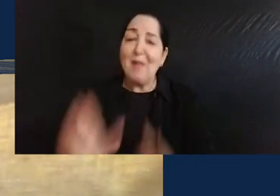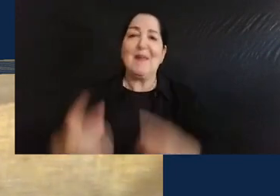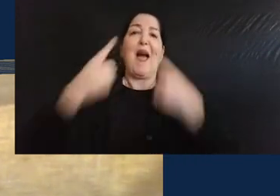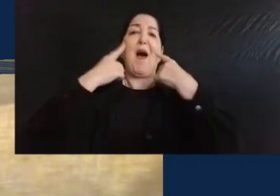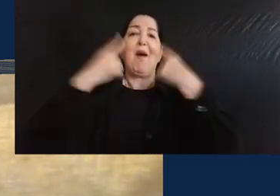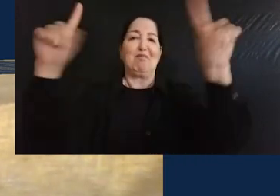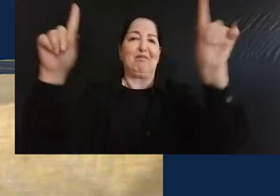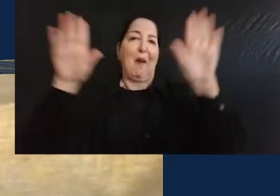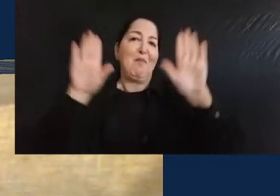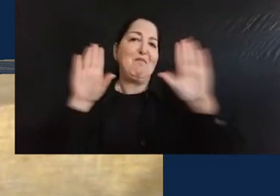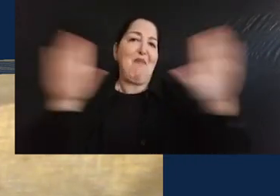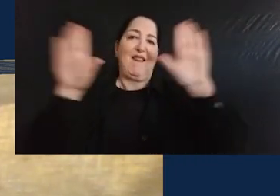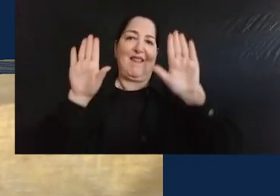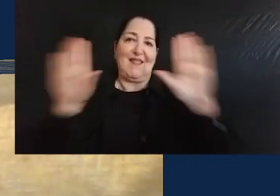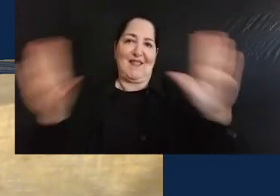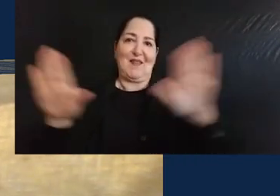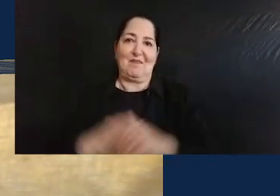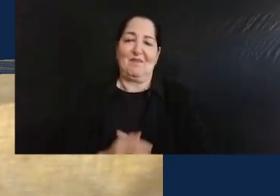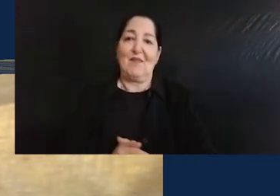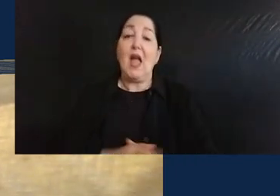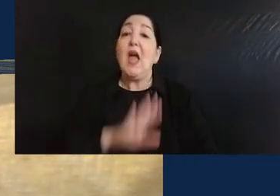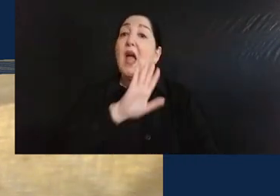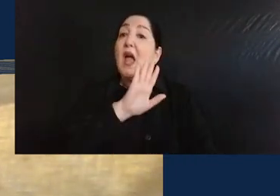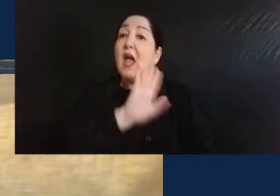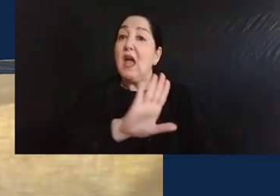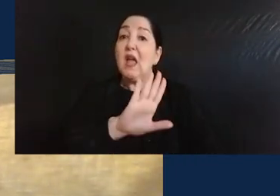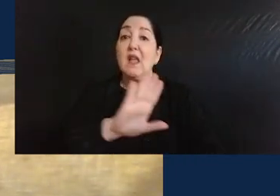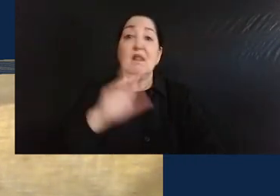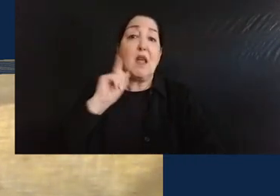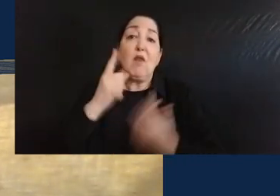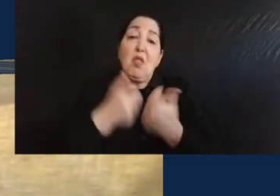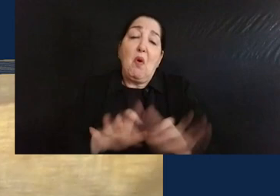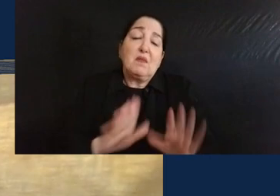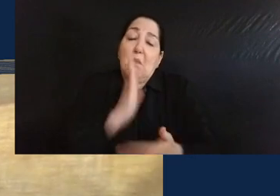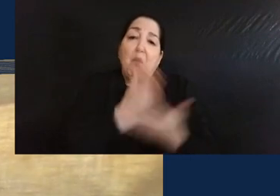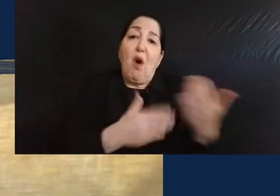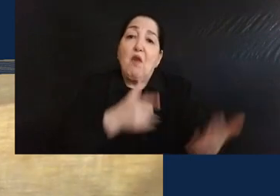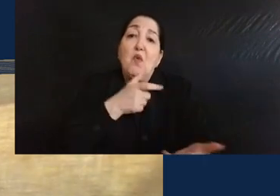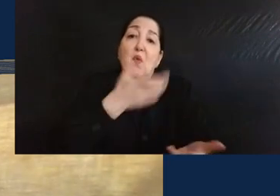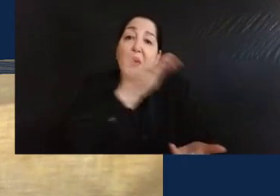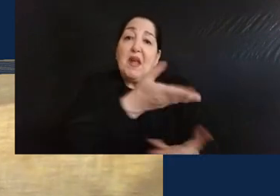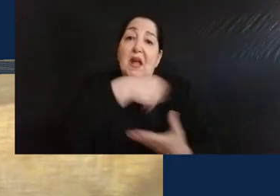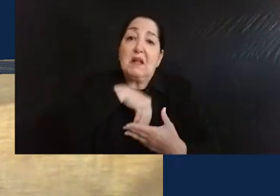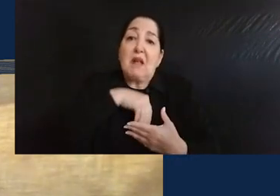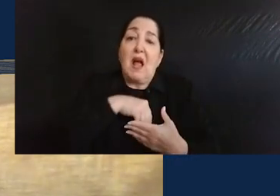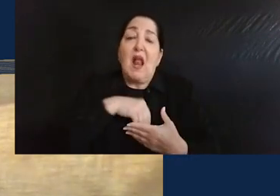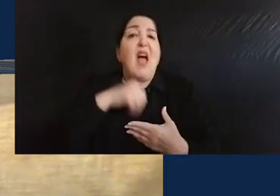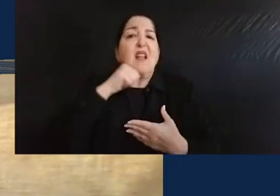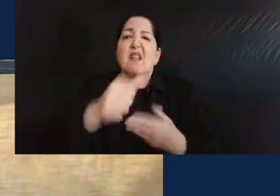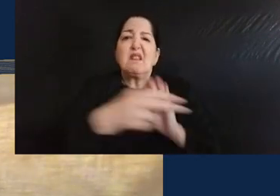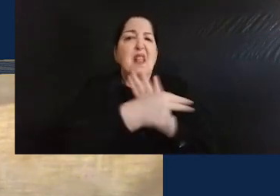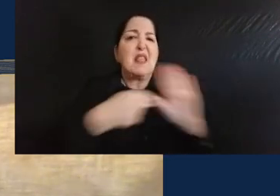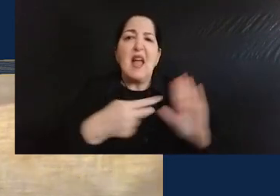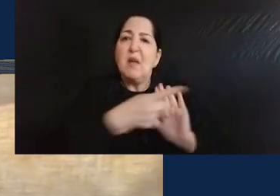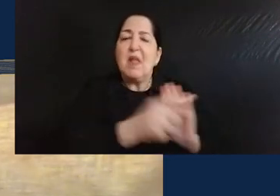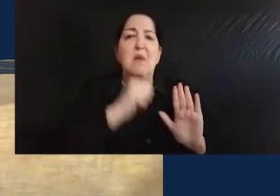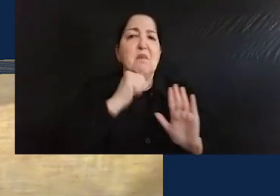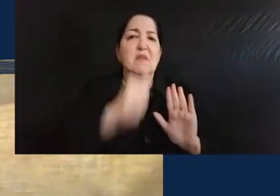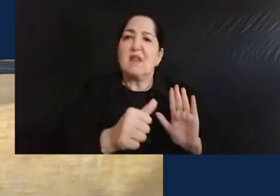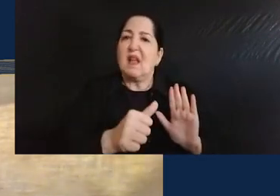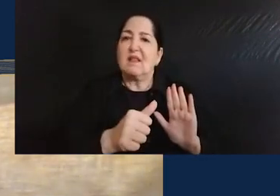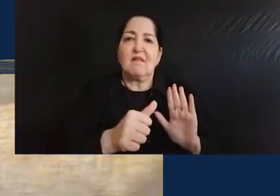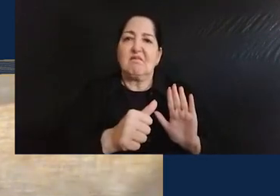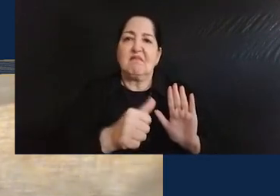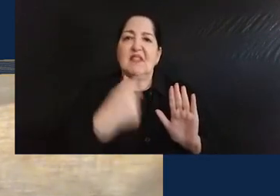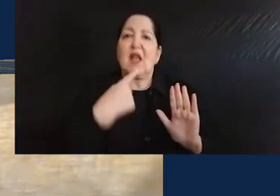okay. It's going to be amazing. And Reese's hearing loss is not, it's just a part of who he is.